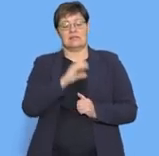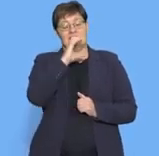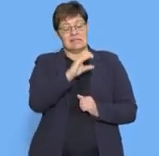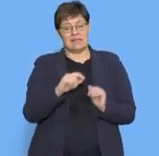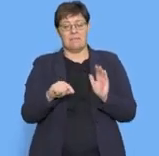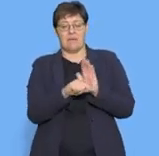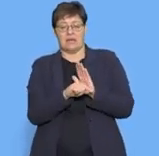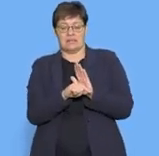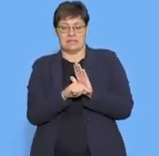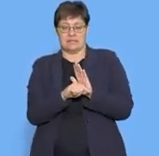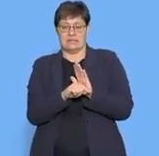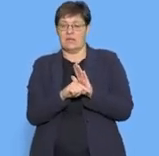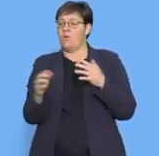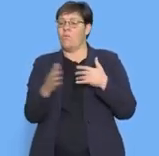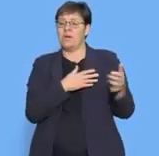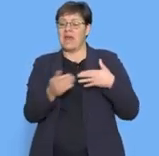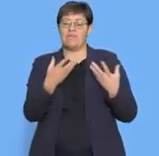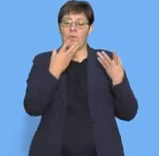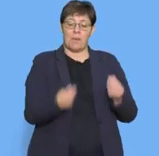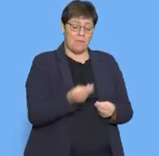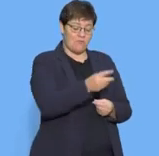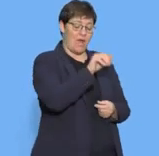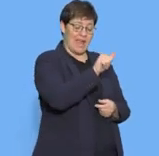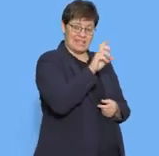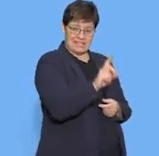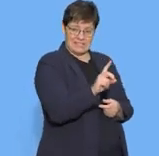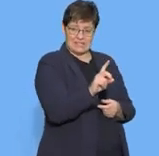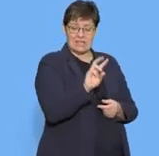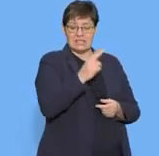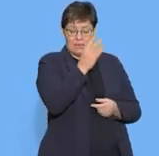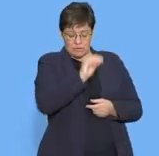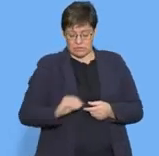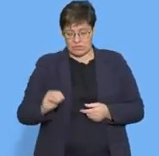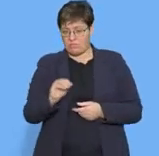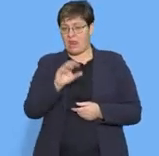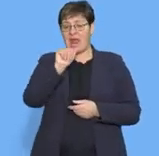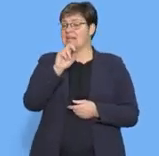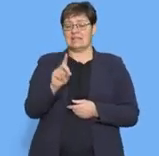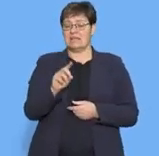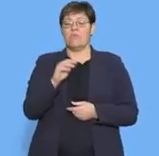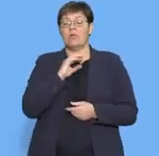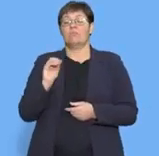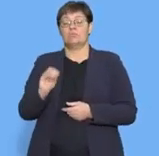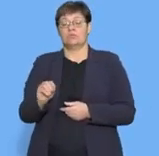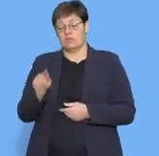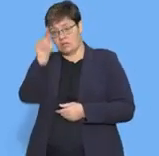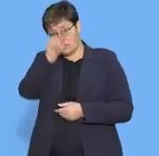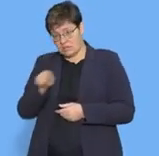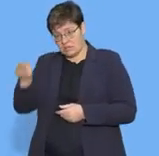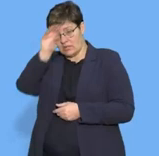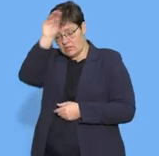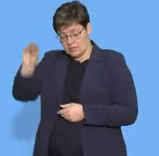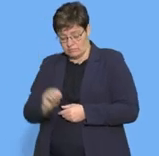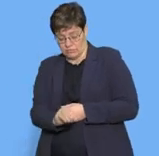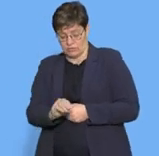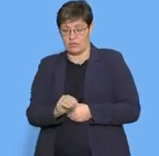C minus, and whatever we had for AD, I'm going to substitute in here. So instead of AD, I'm going to put